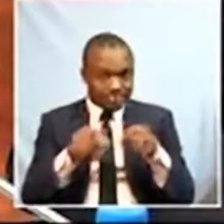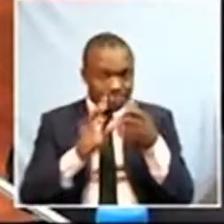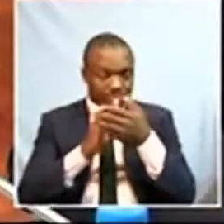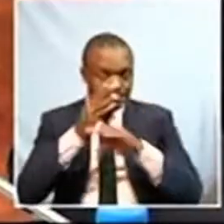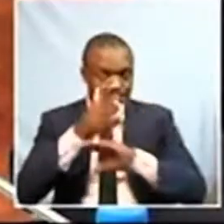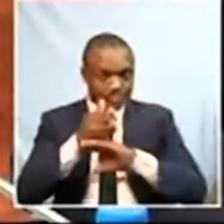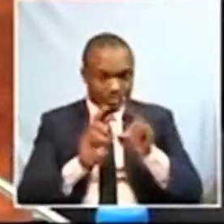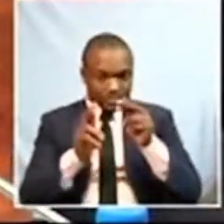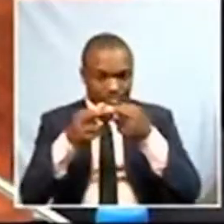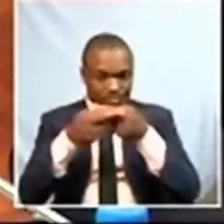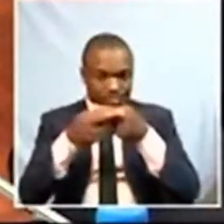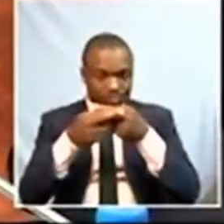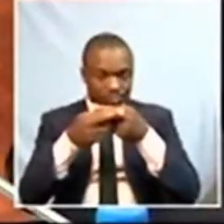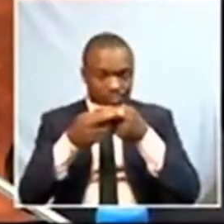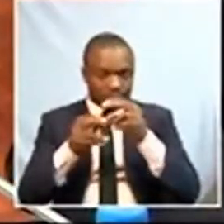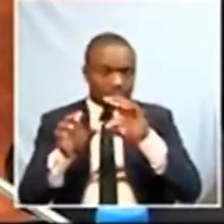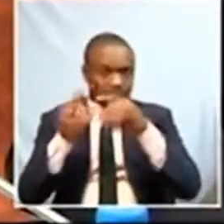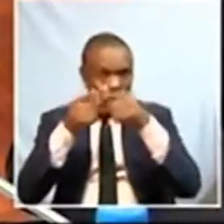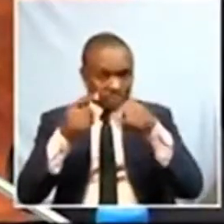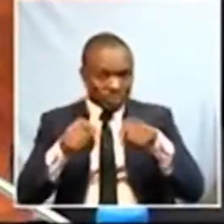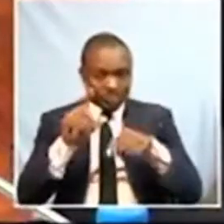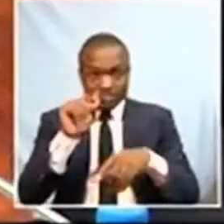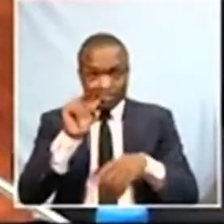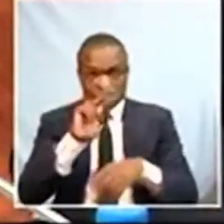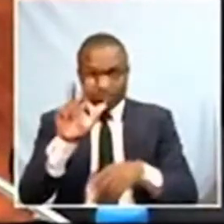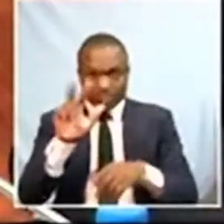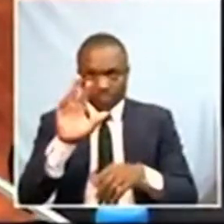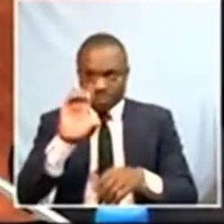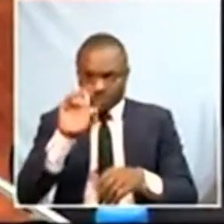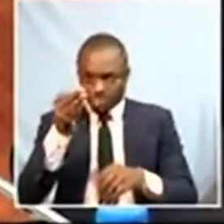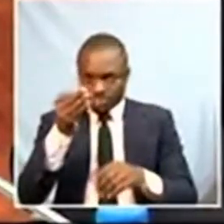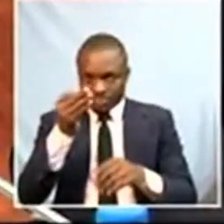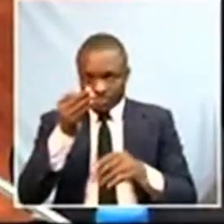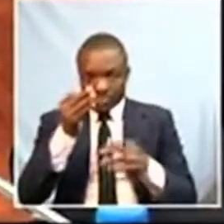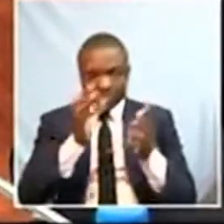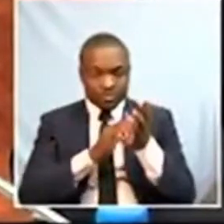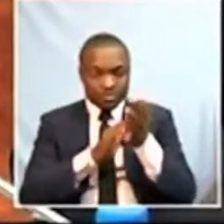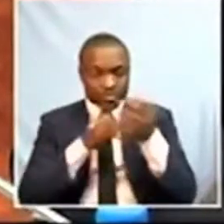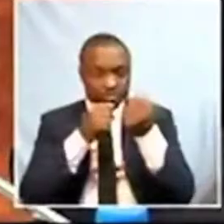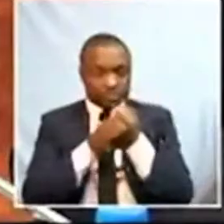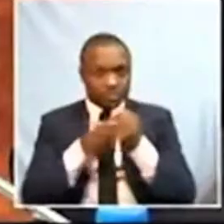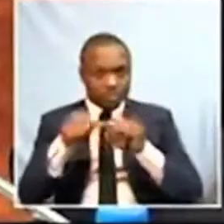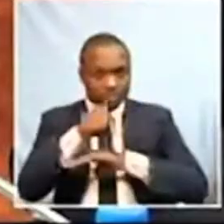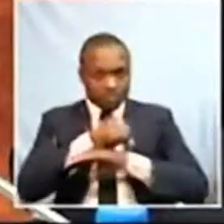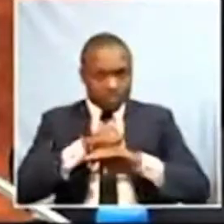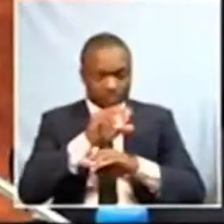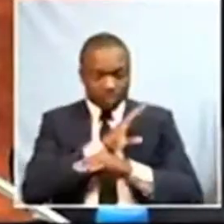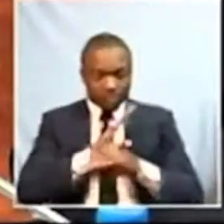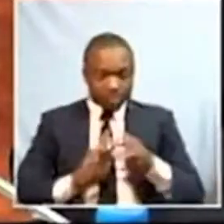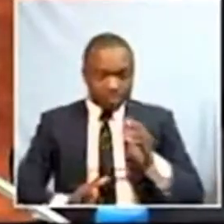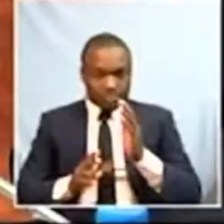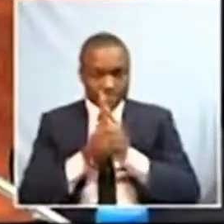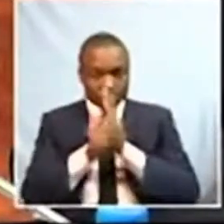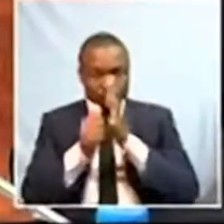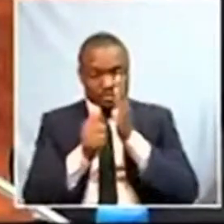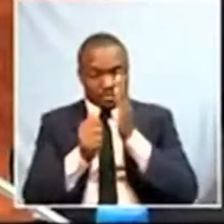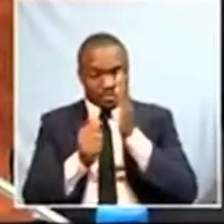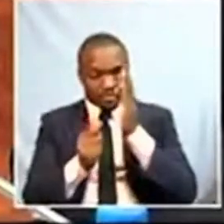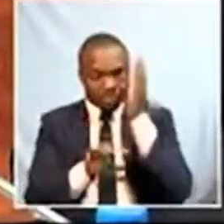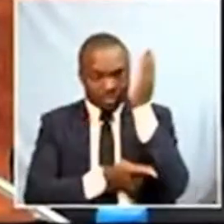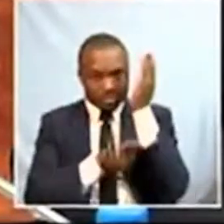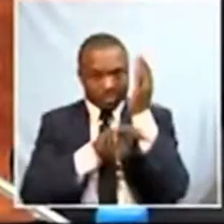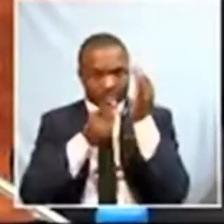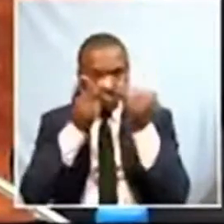after reconciliations were undertaken in 2023 CDF bursaries, secondary boarding schools and skills component.